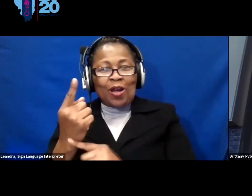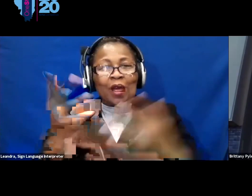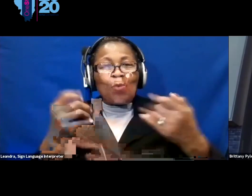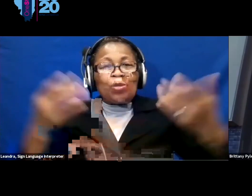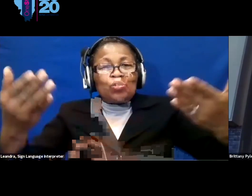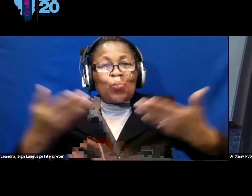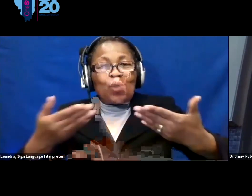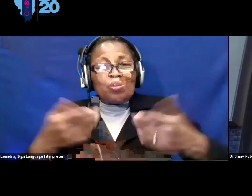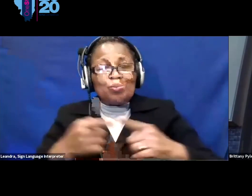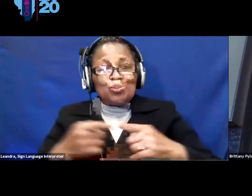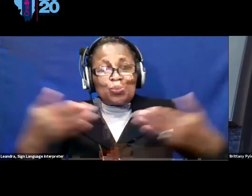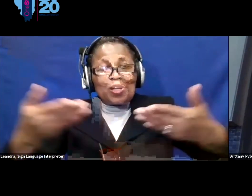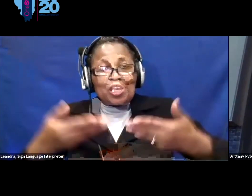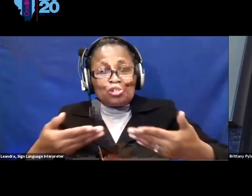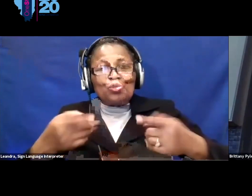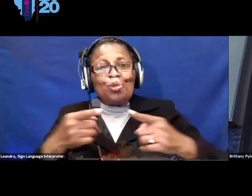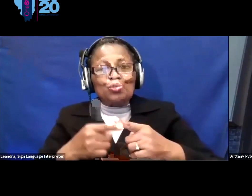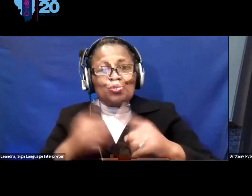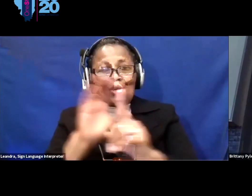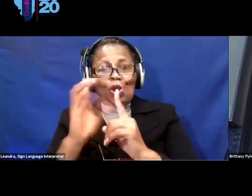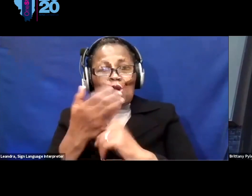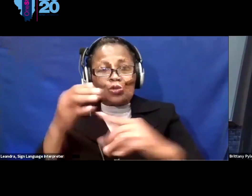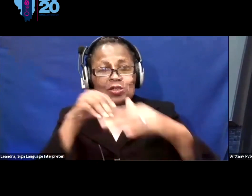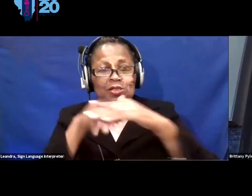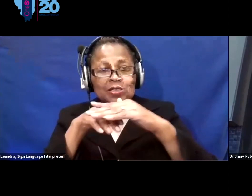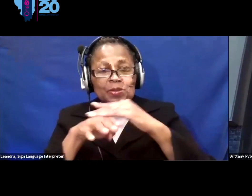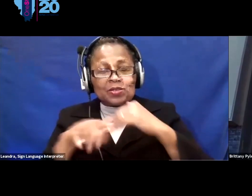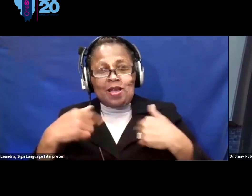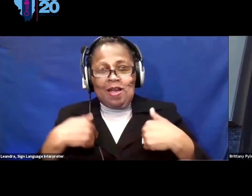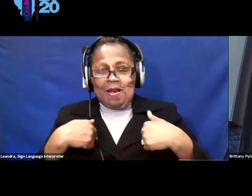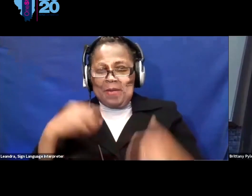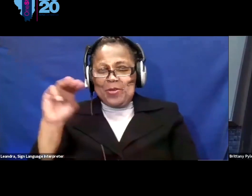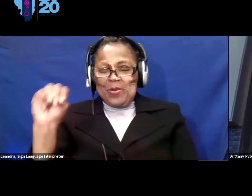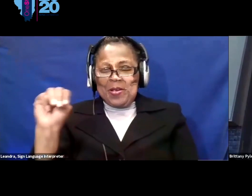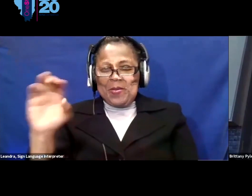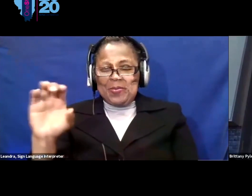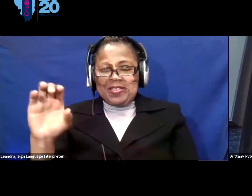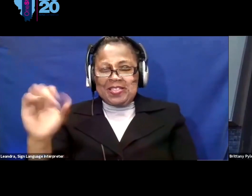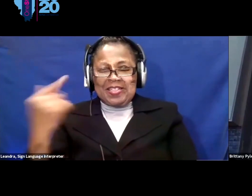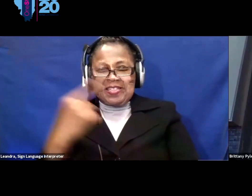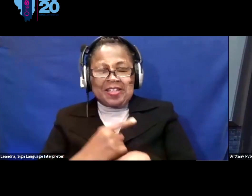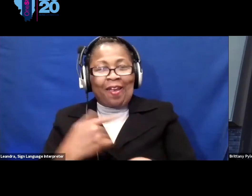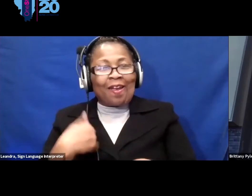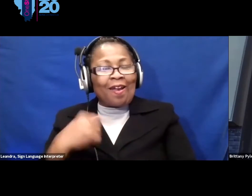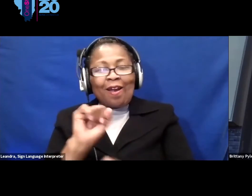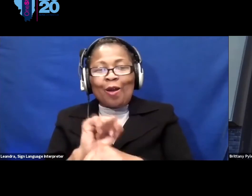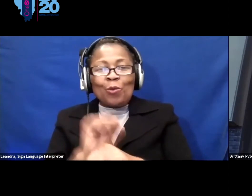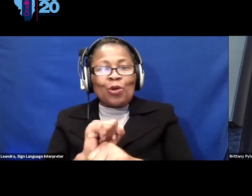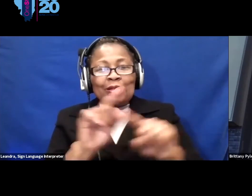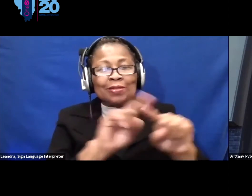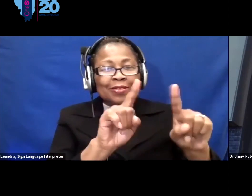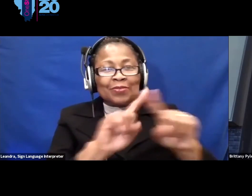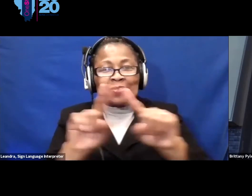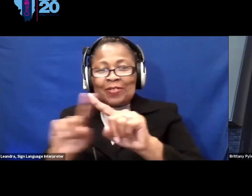you to Intro to Cultural Accessibility. I'll be your MC for today. It seems like I work in a bunch of different